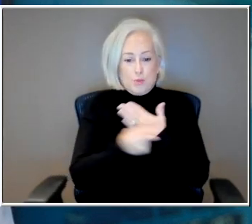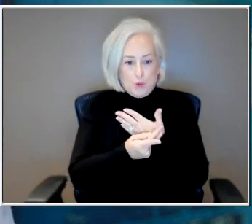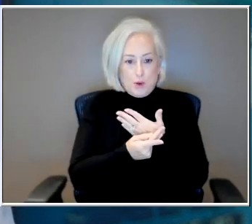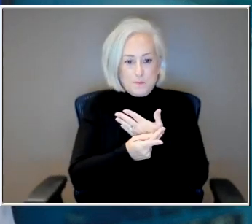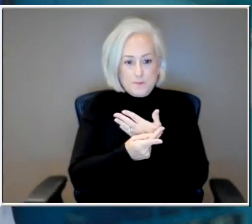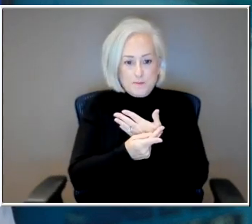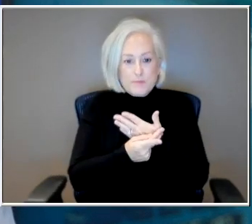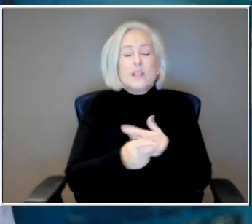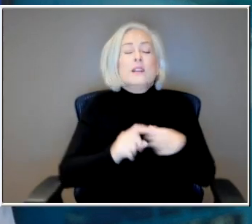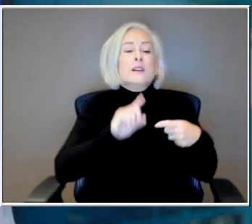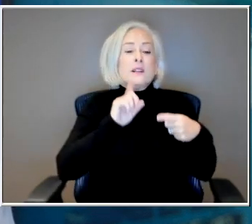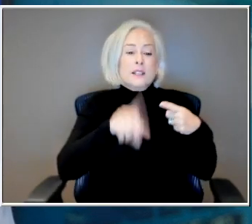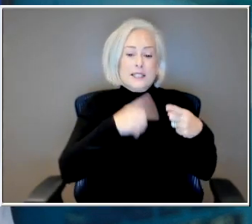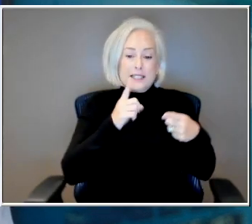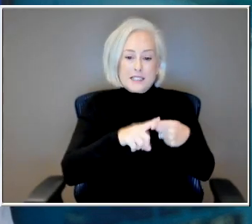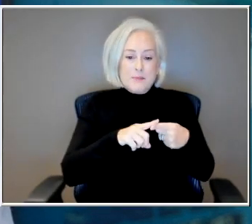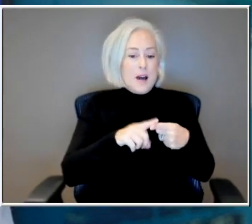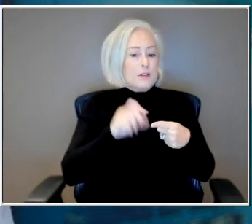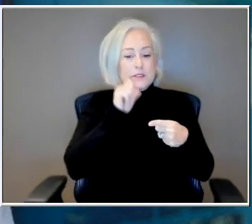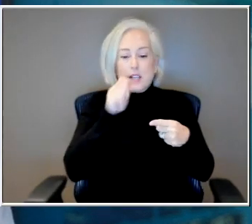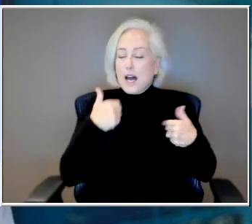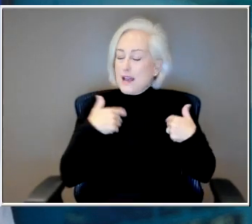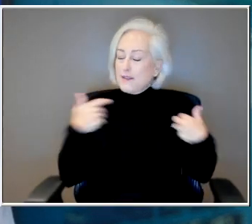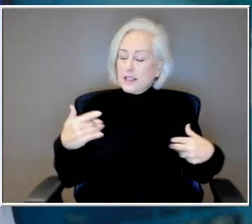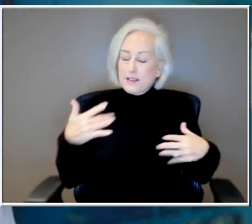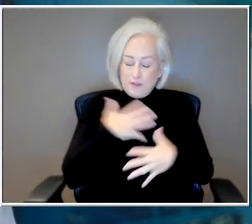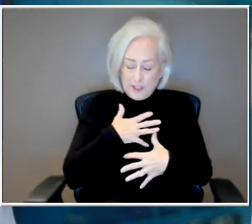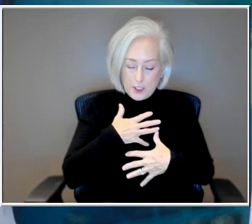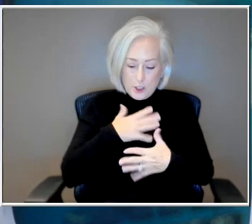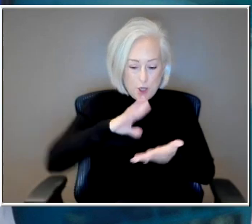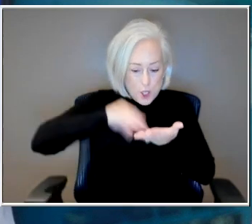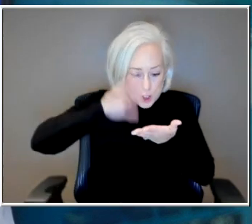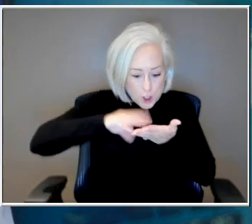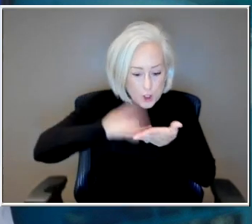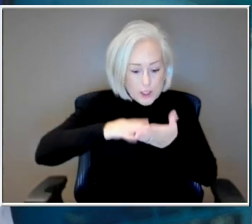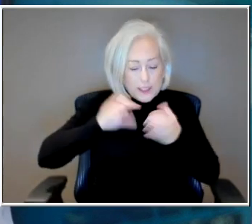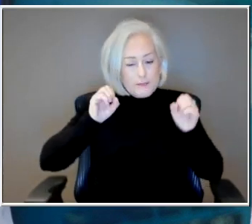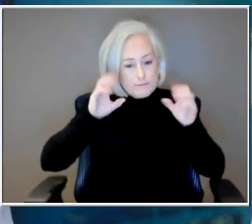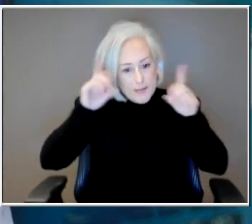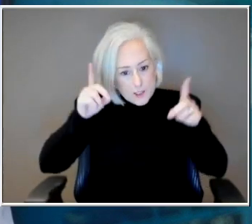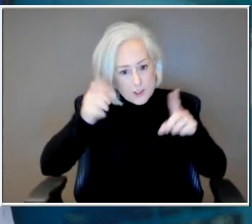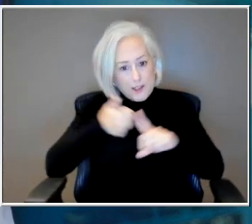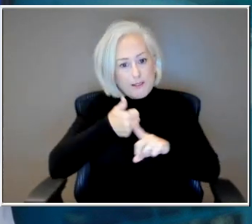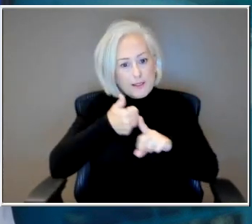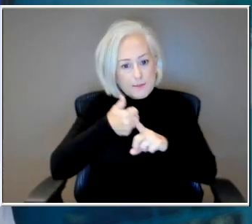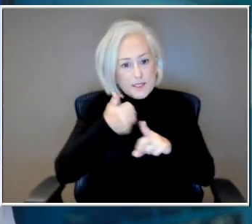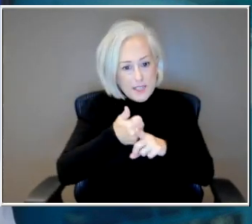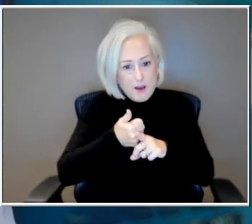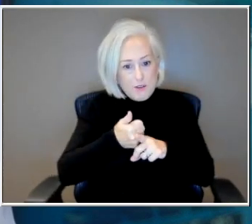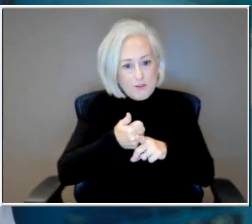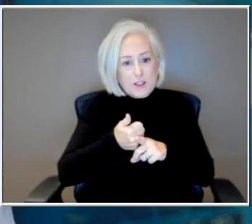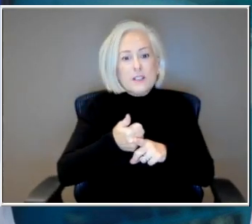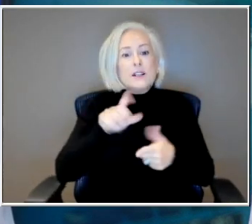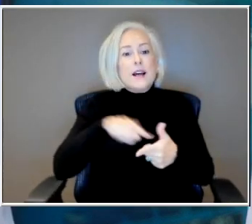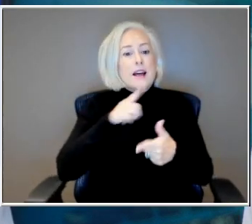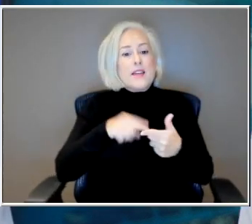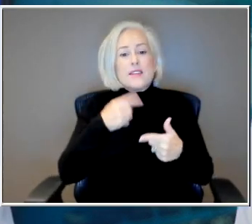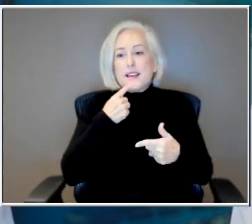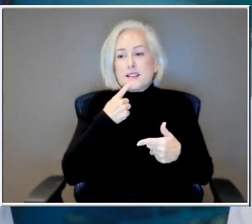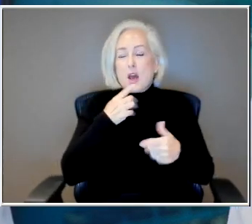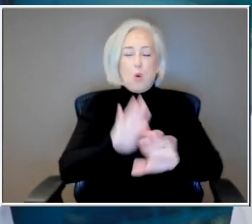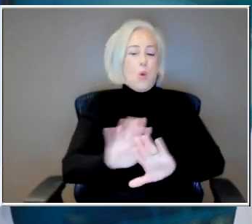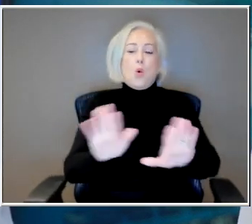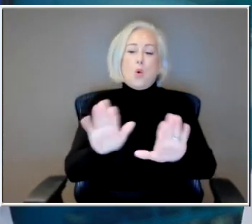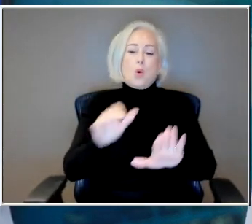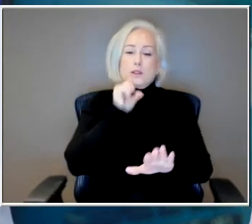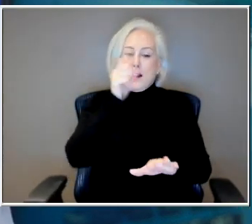access, about getting people in and getting educated about the process. Because some people come in and get educated and they say, no, this is not for me. And others said, I'm